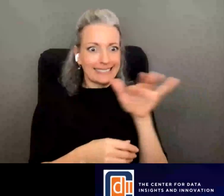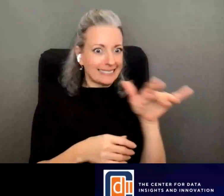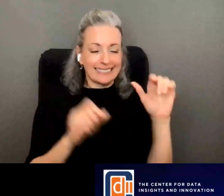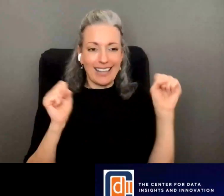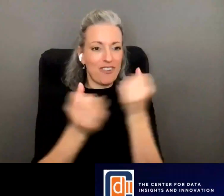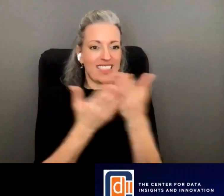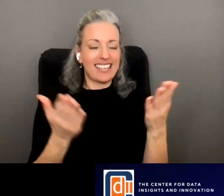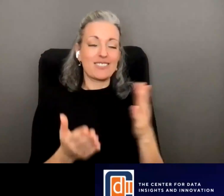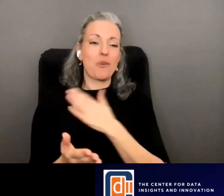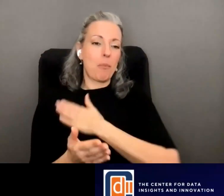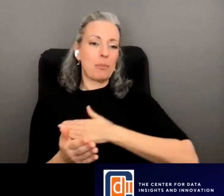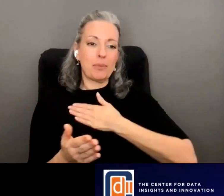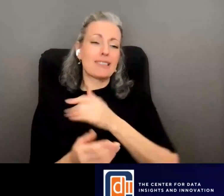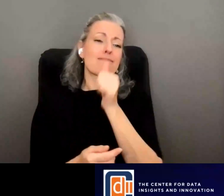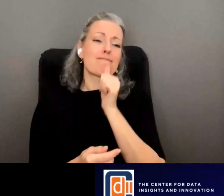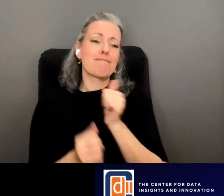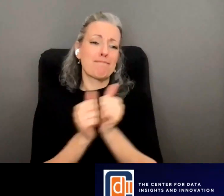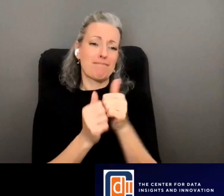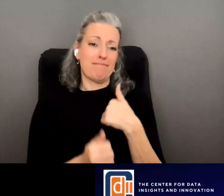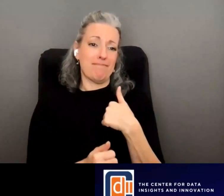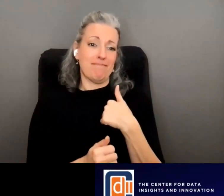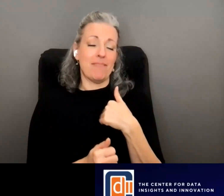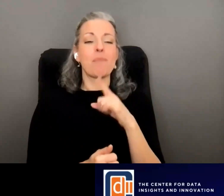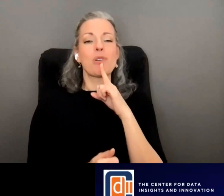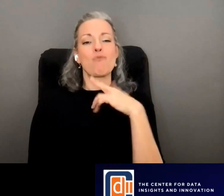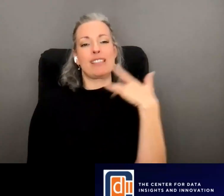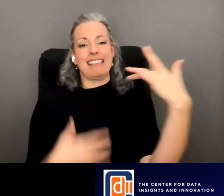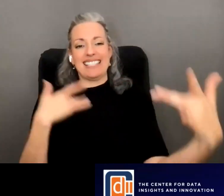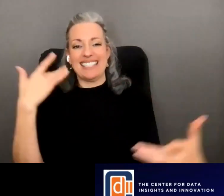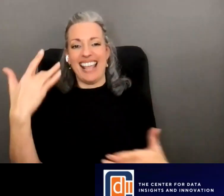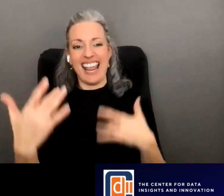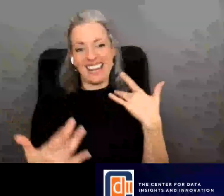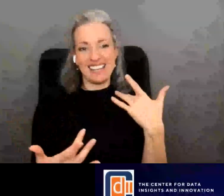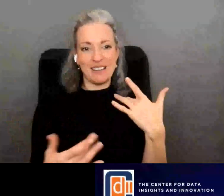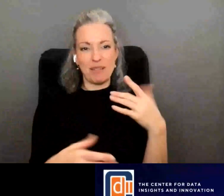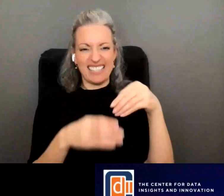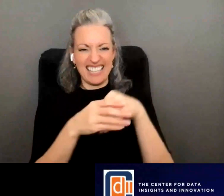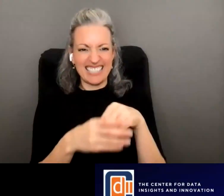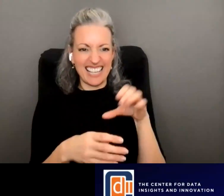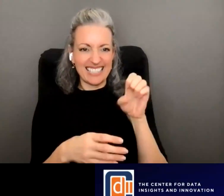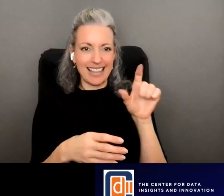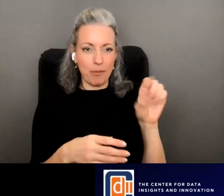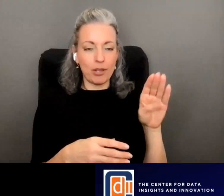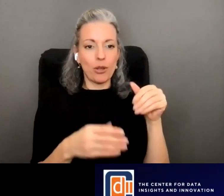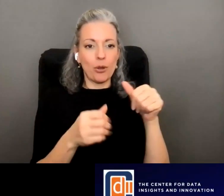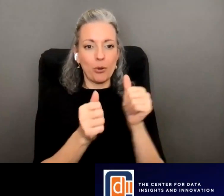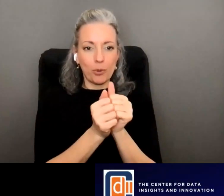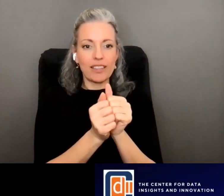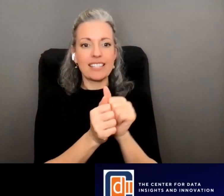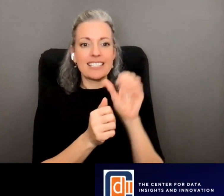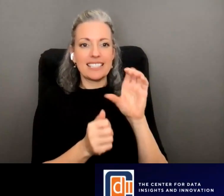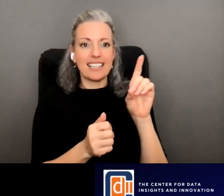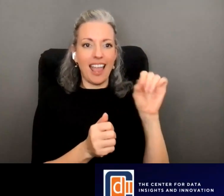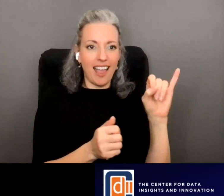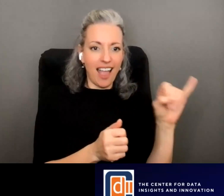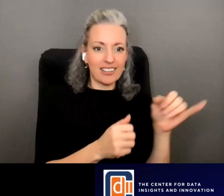me. But I'm really, really excited about the Insights Lab within CDII because